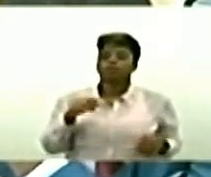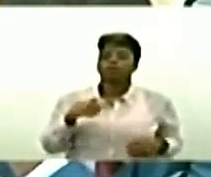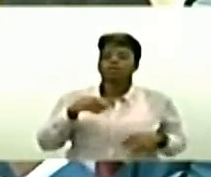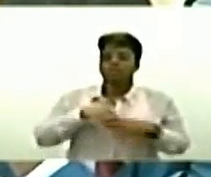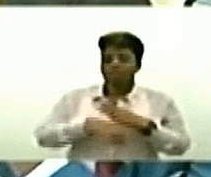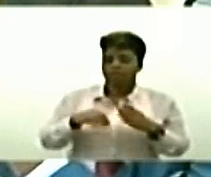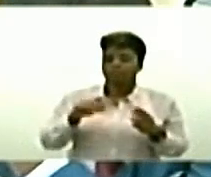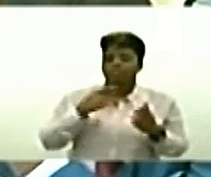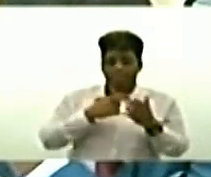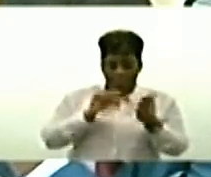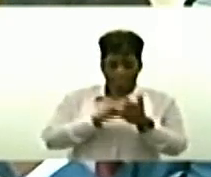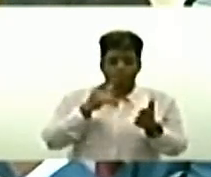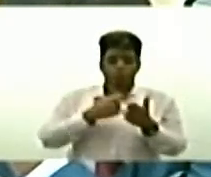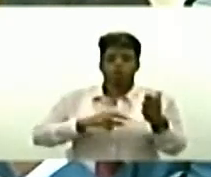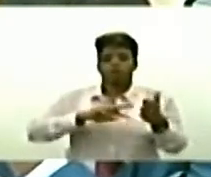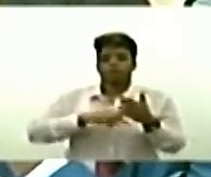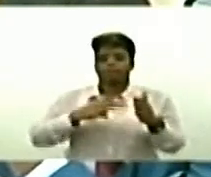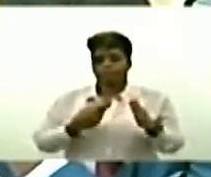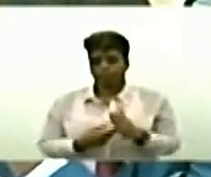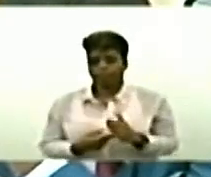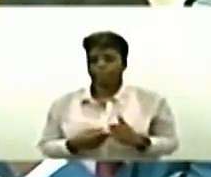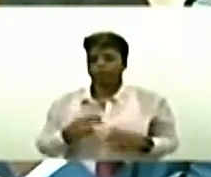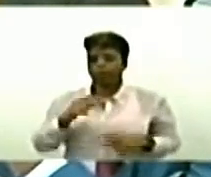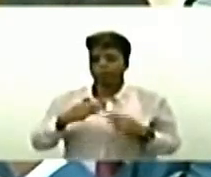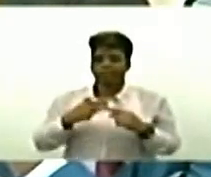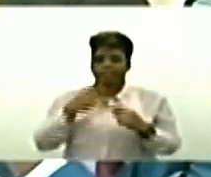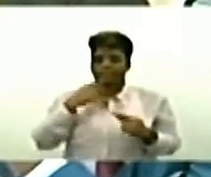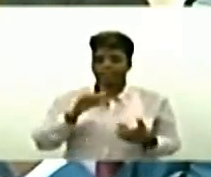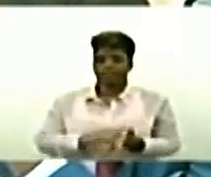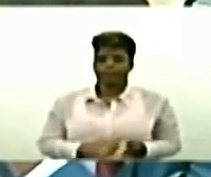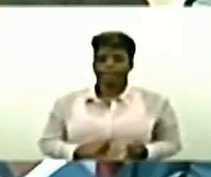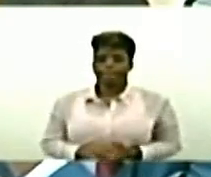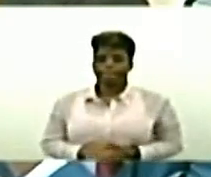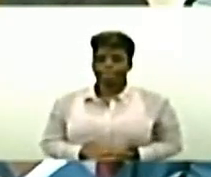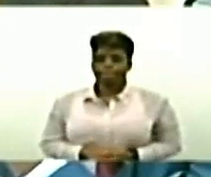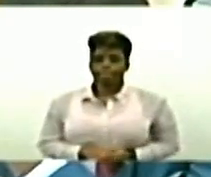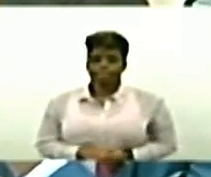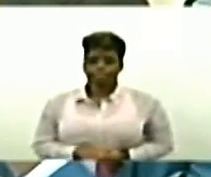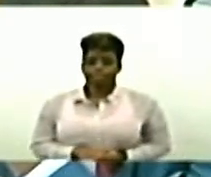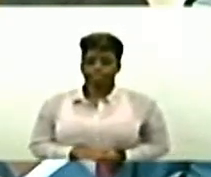that Clause 2 is speaking with this amendment.